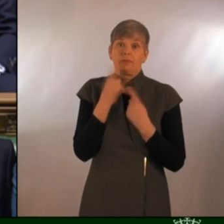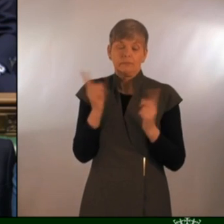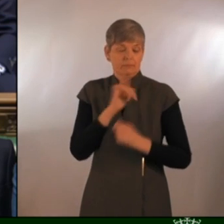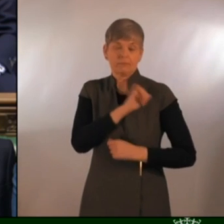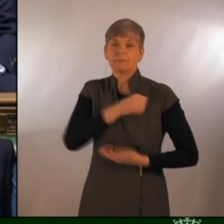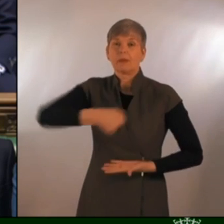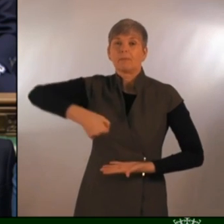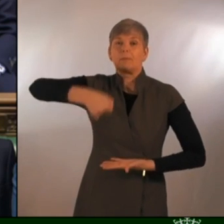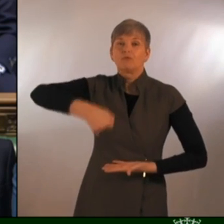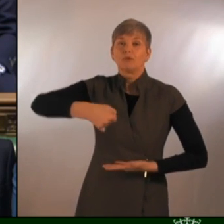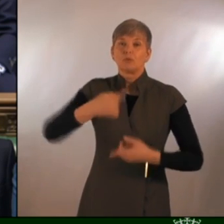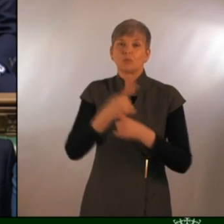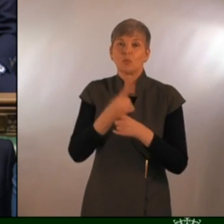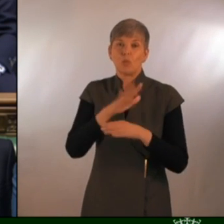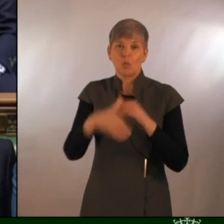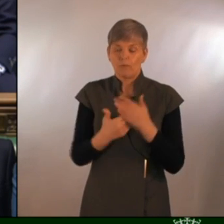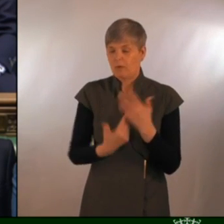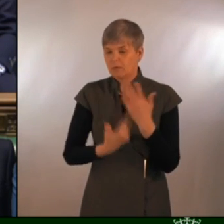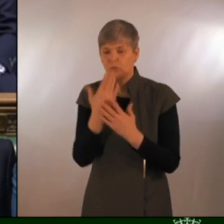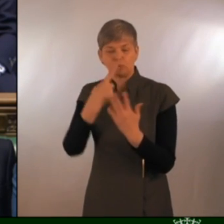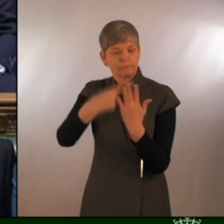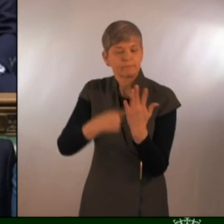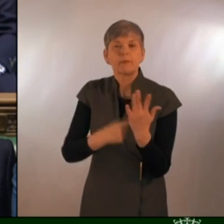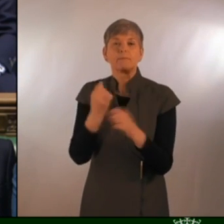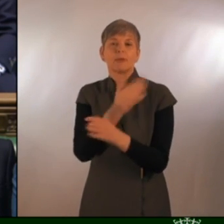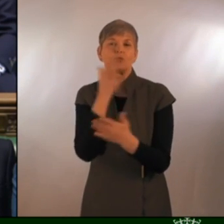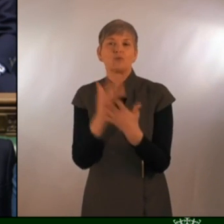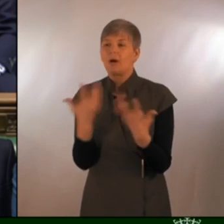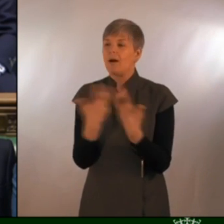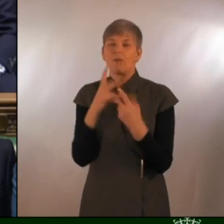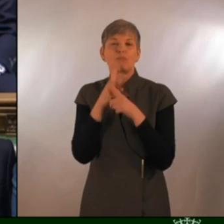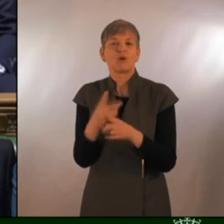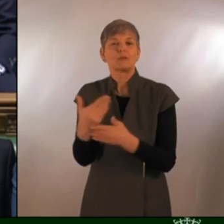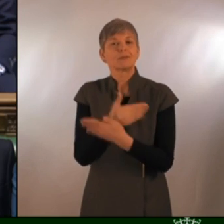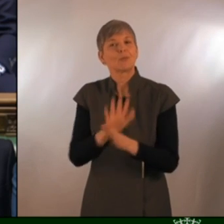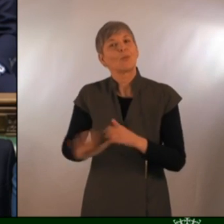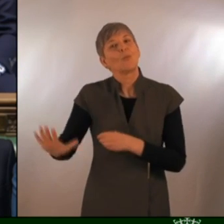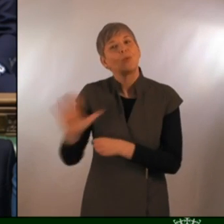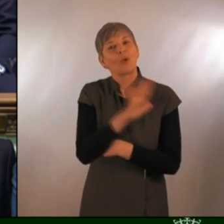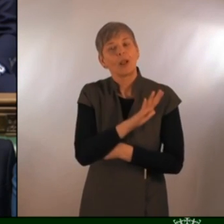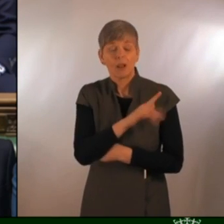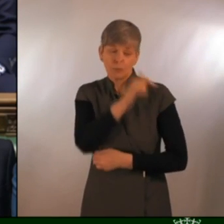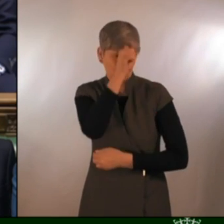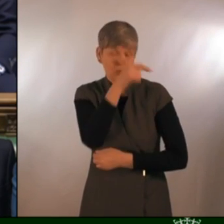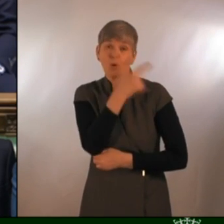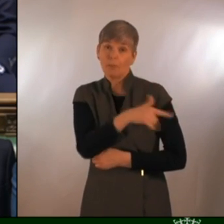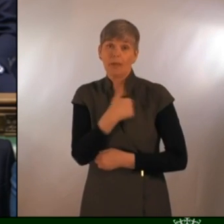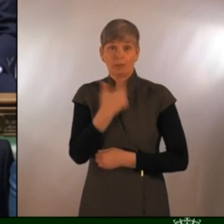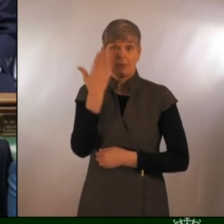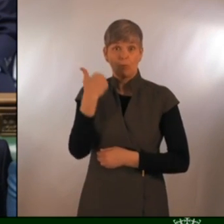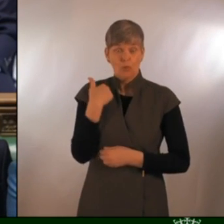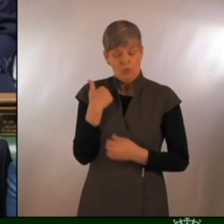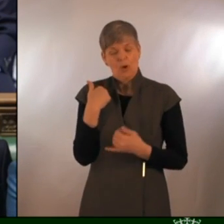friend, the Chancellor, about what measures we are taking to protect everybody. As he knows, we've already brought forward statutory sick pay from day